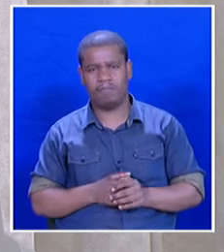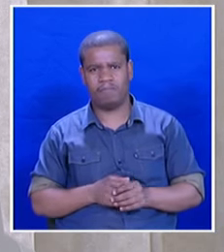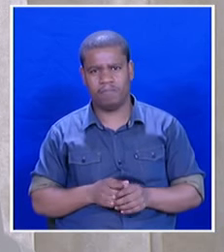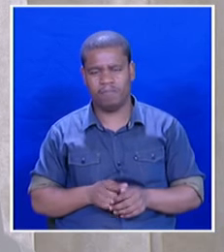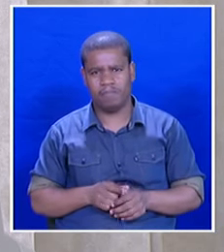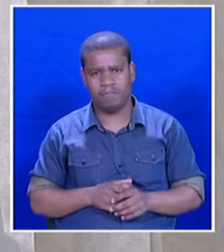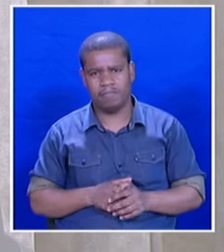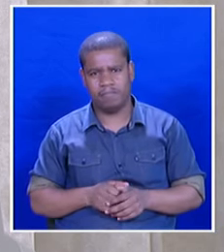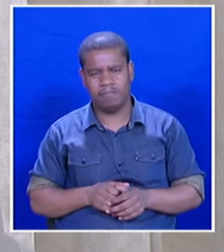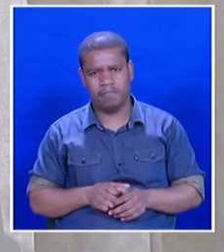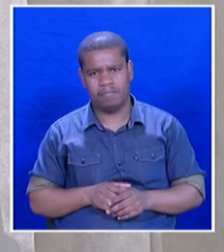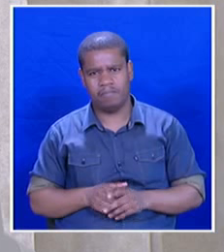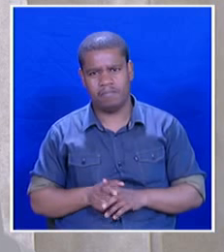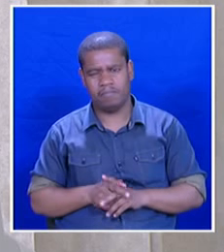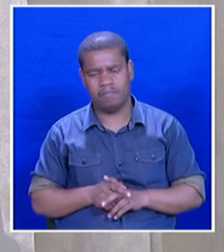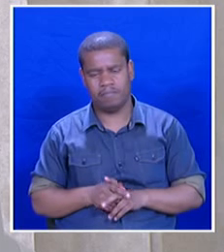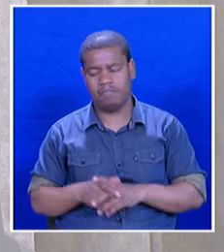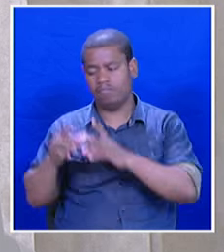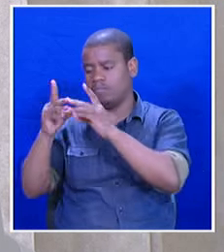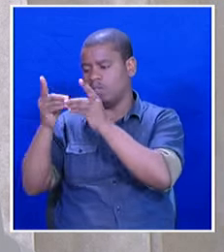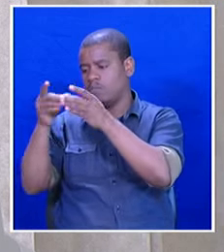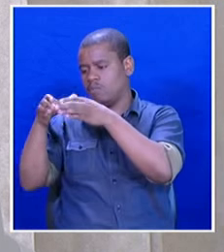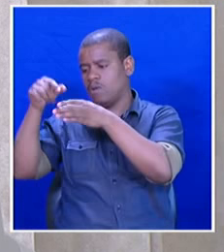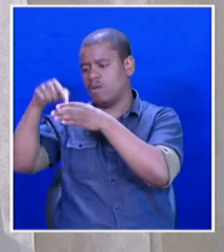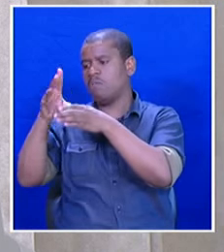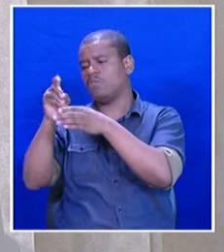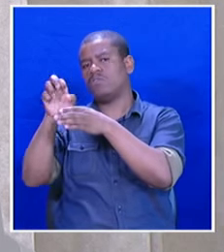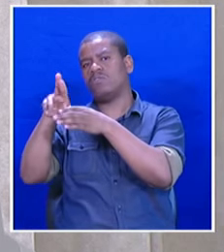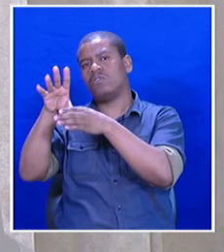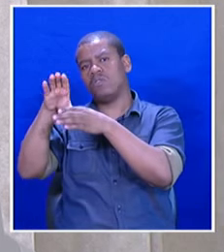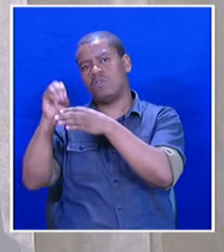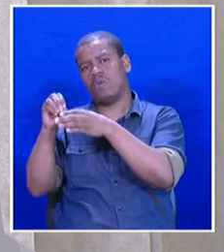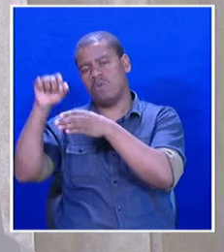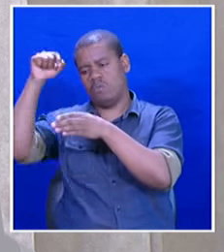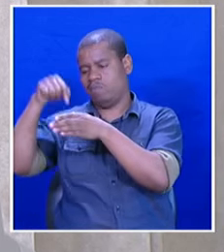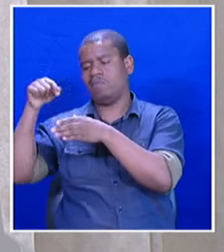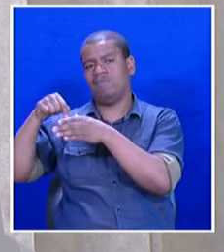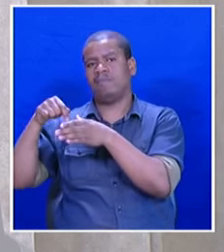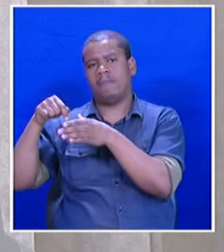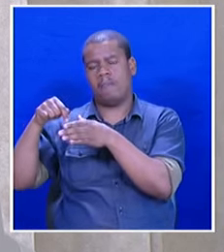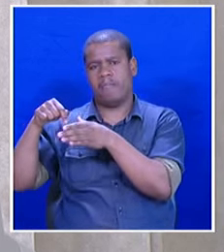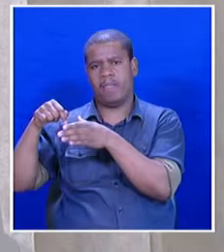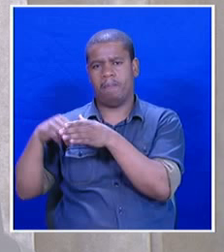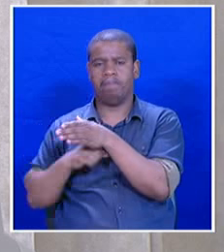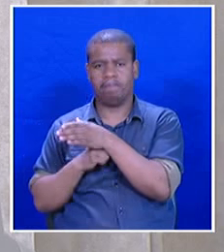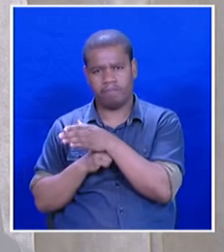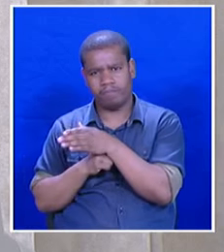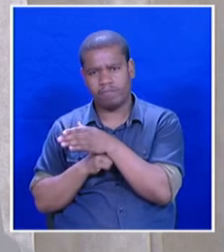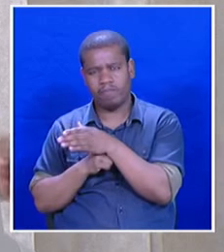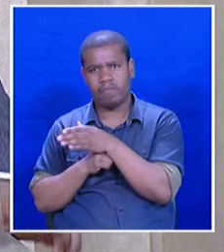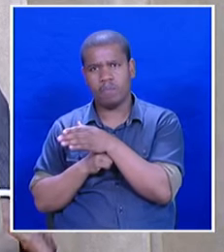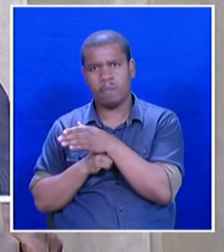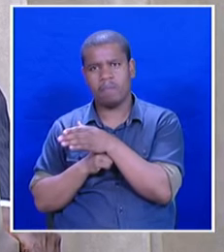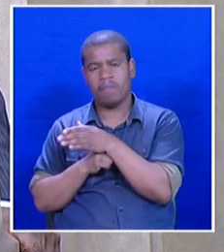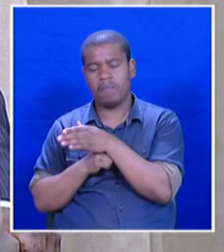The Department of International Relations and Cooperations has made a